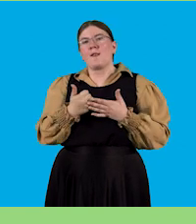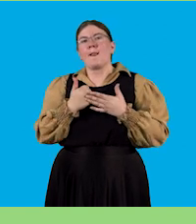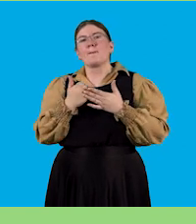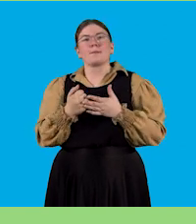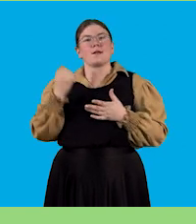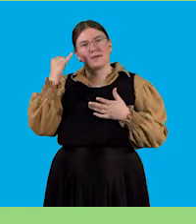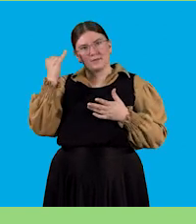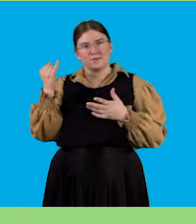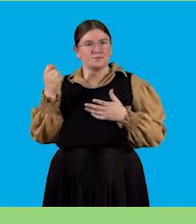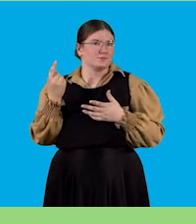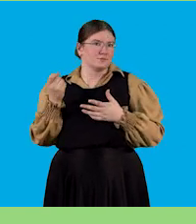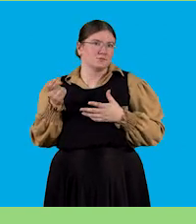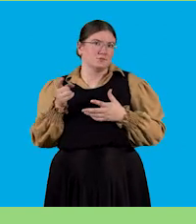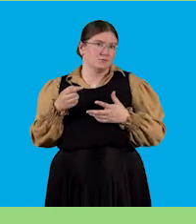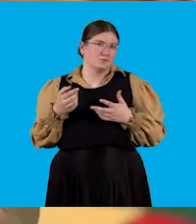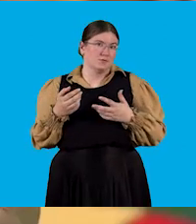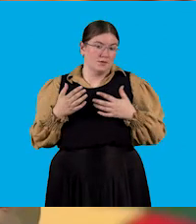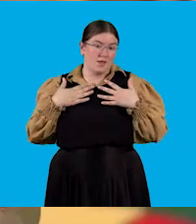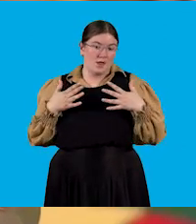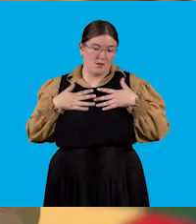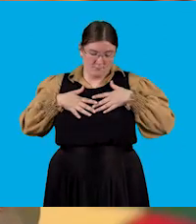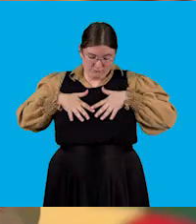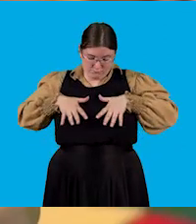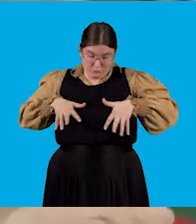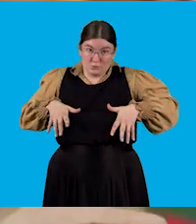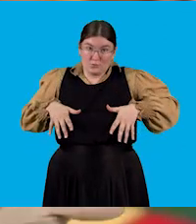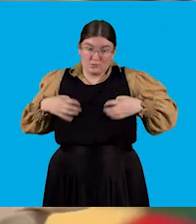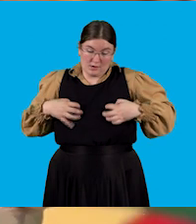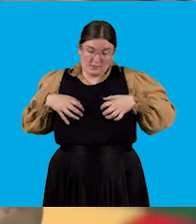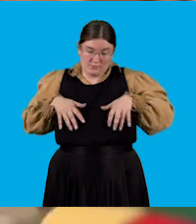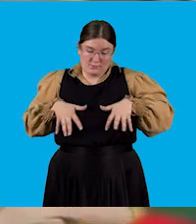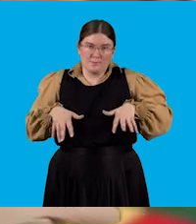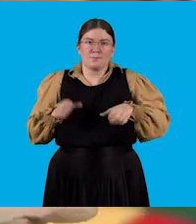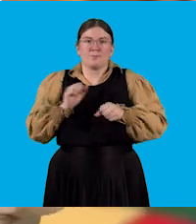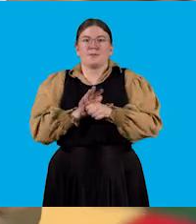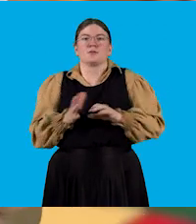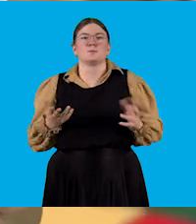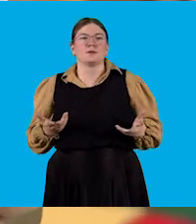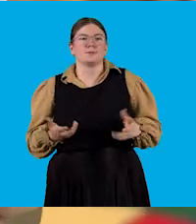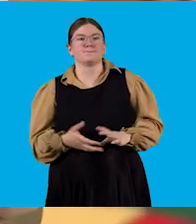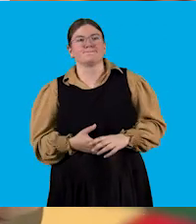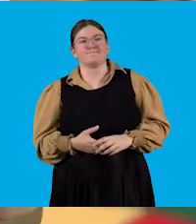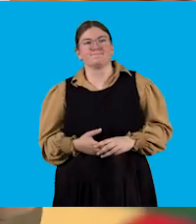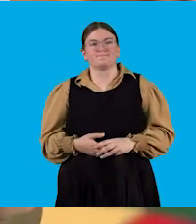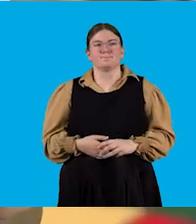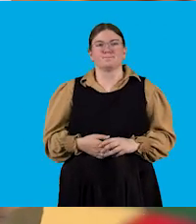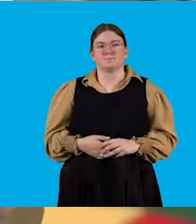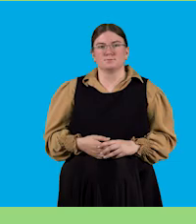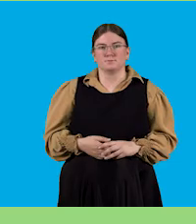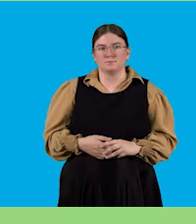word gives you an idea of which area of the air passage or which air passage is